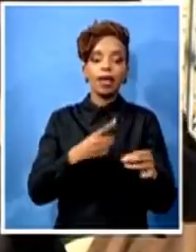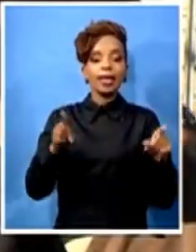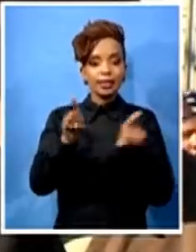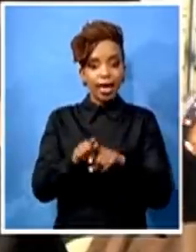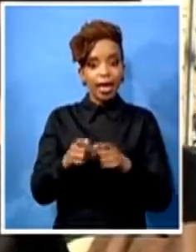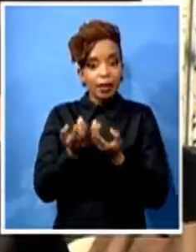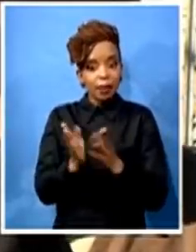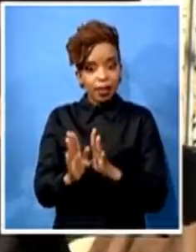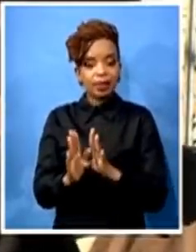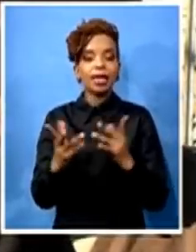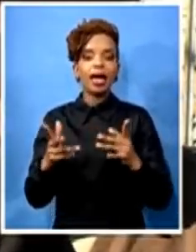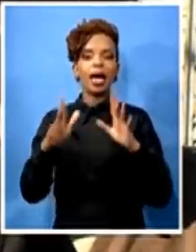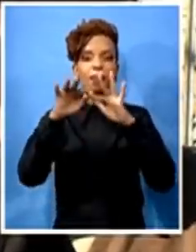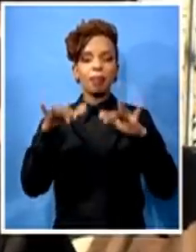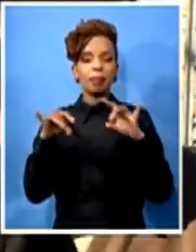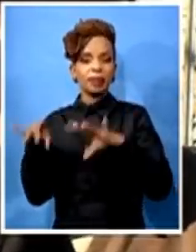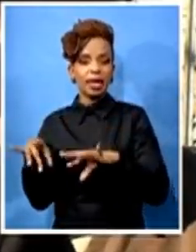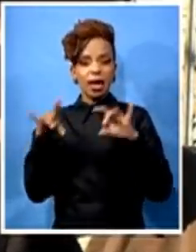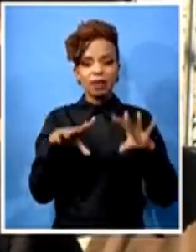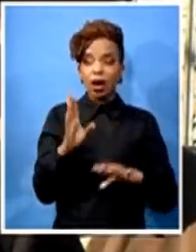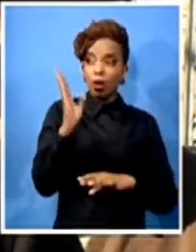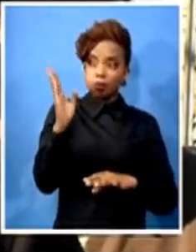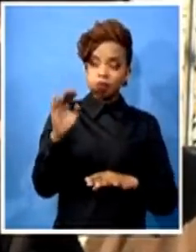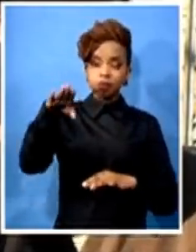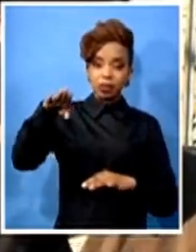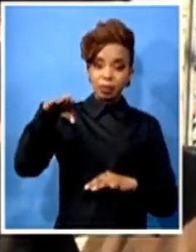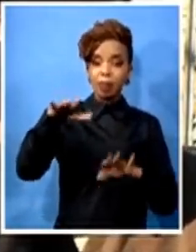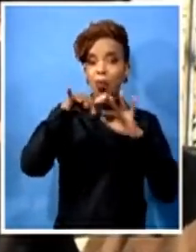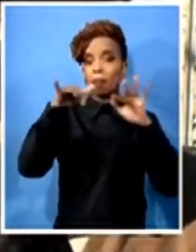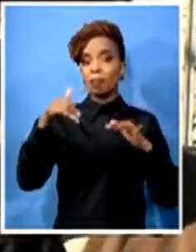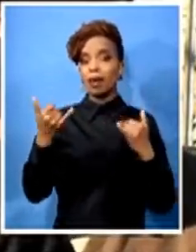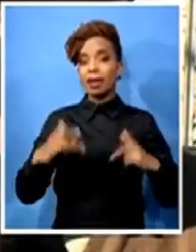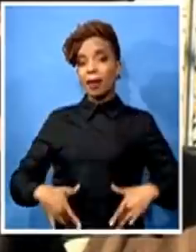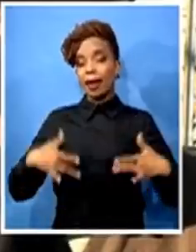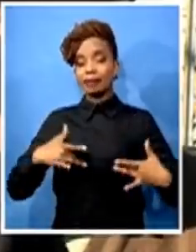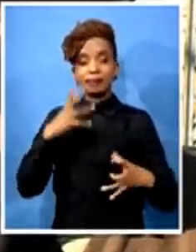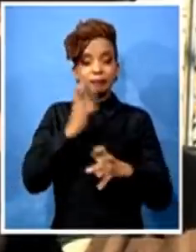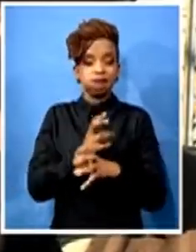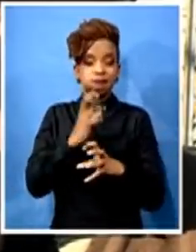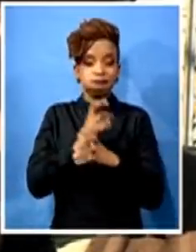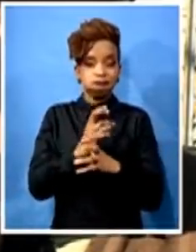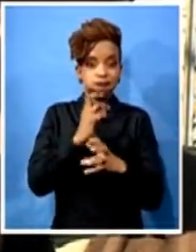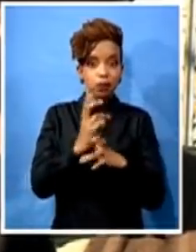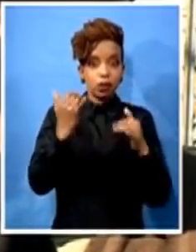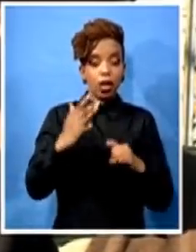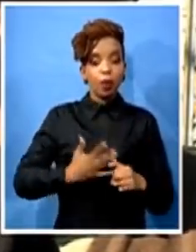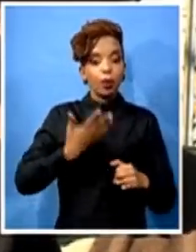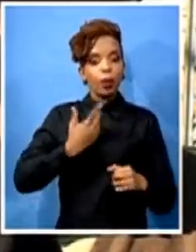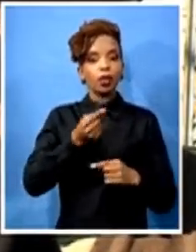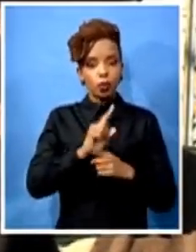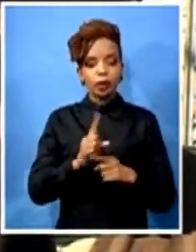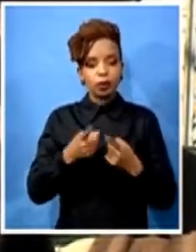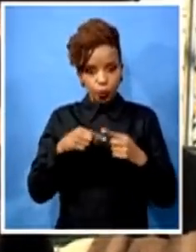The people are going through hardships, and therefore we want to associate ourselves in solidarity with them. And we are going to